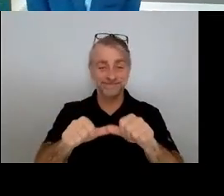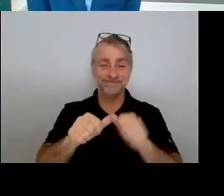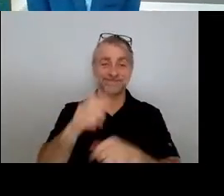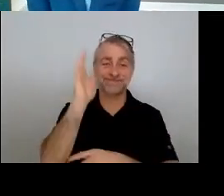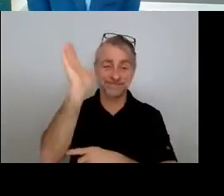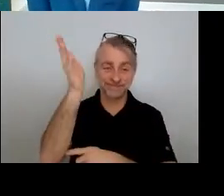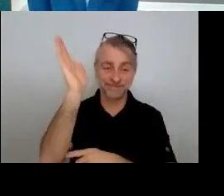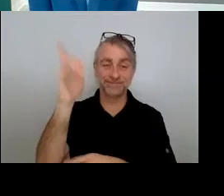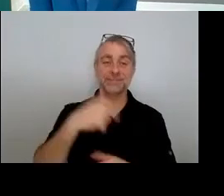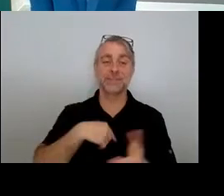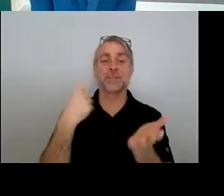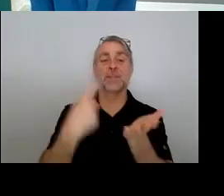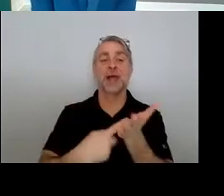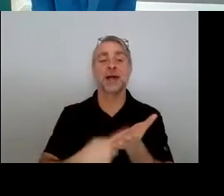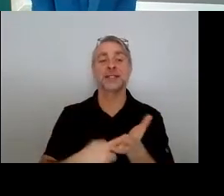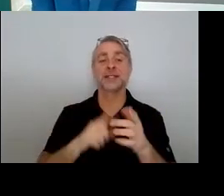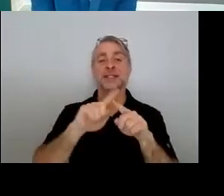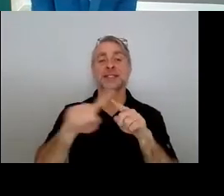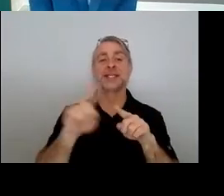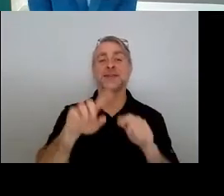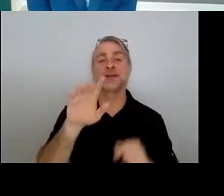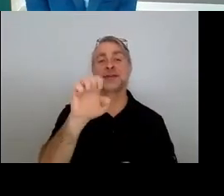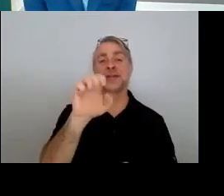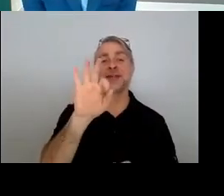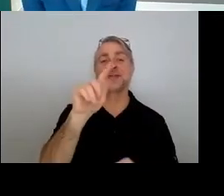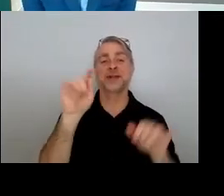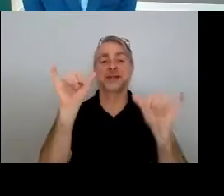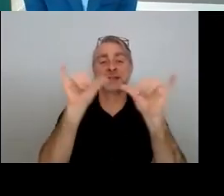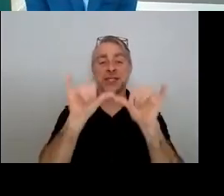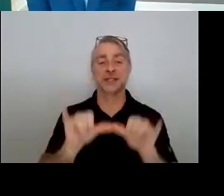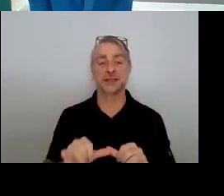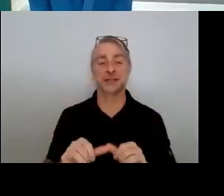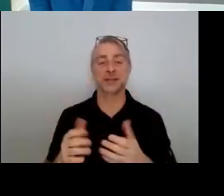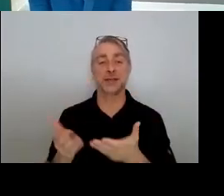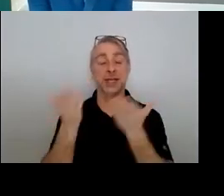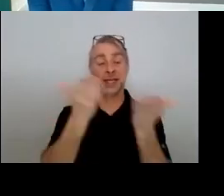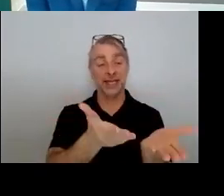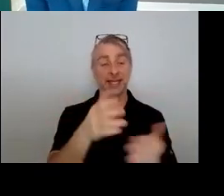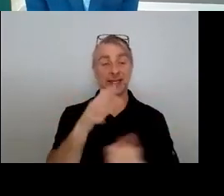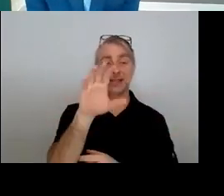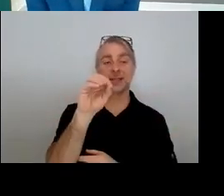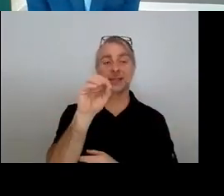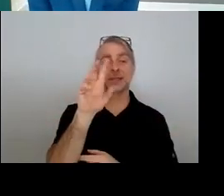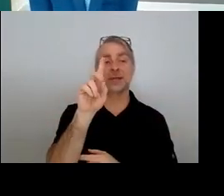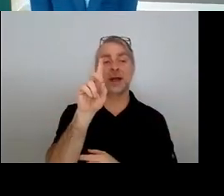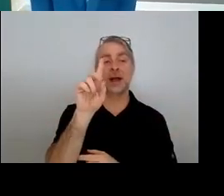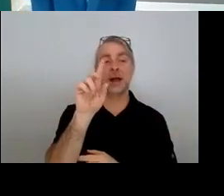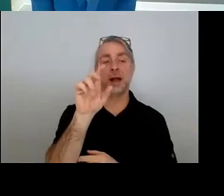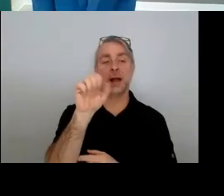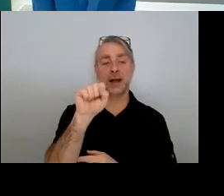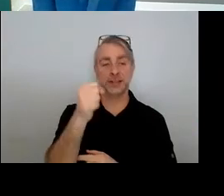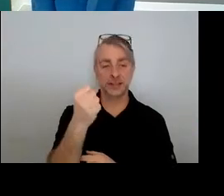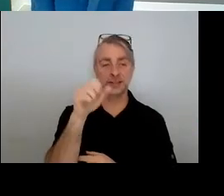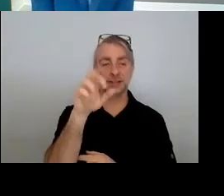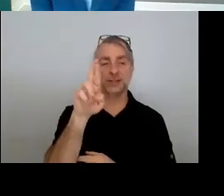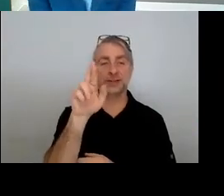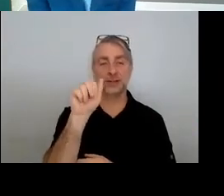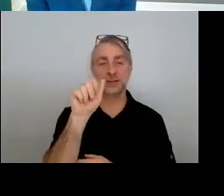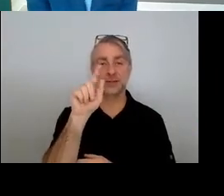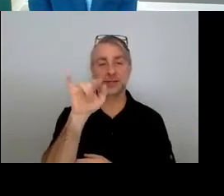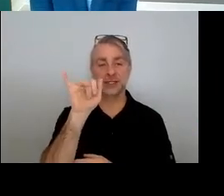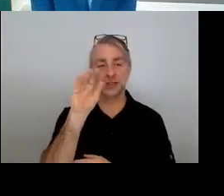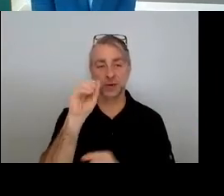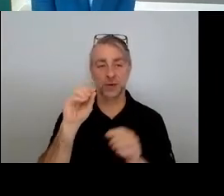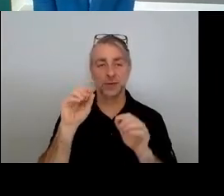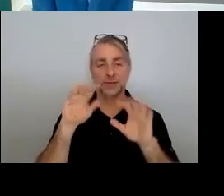effect sizes here, and we'll come to the odds ratio family, and it's ish because just like